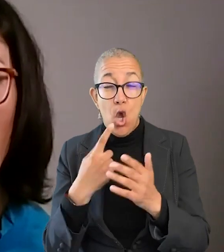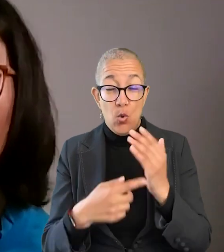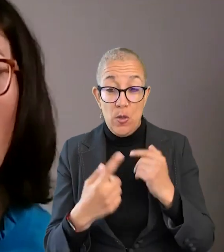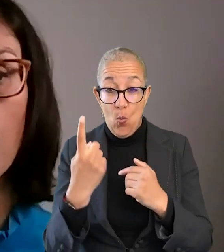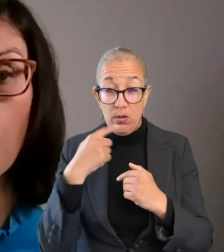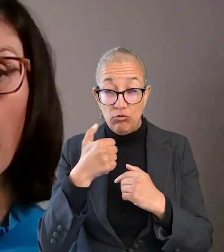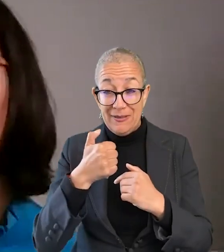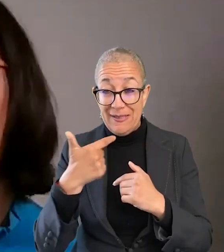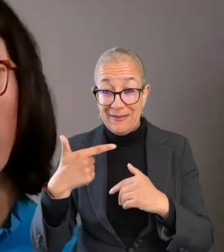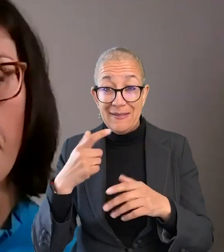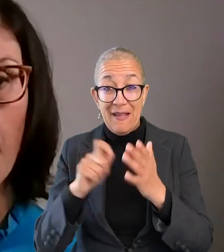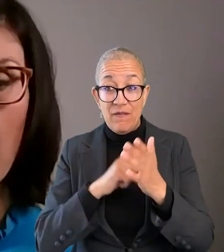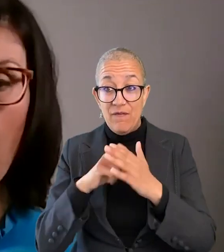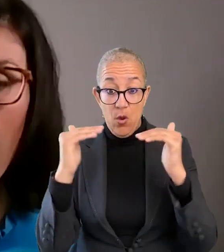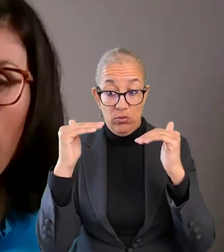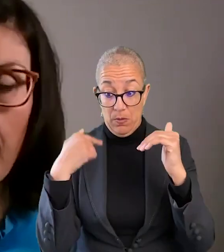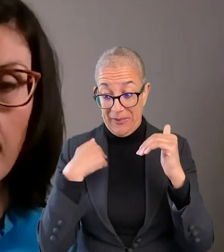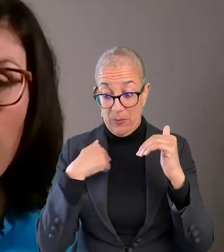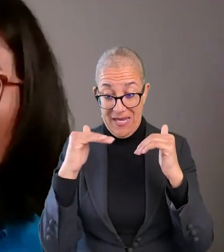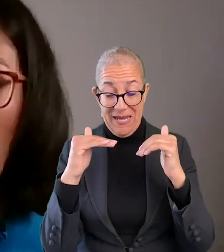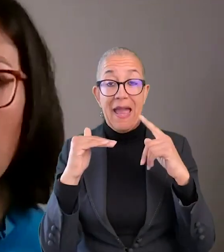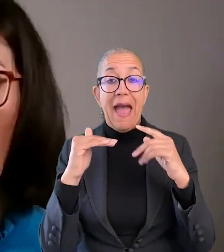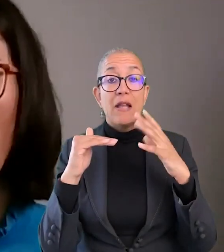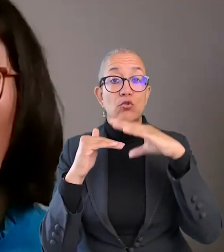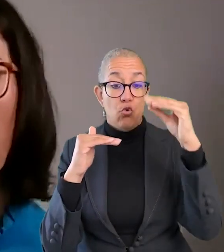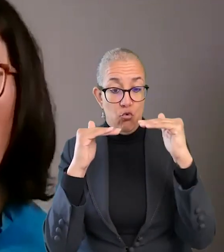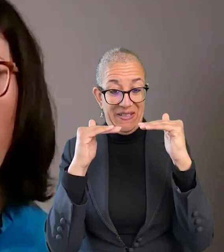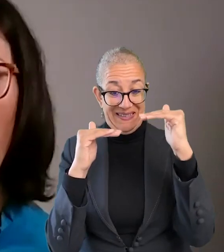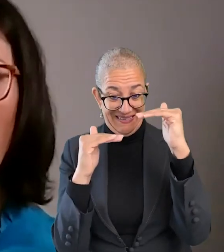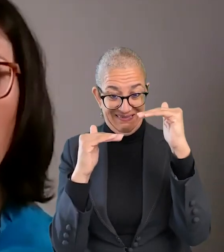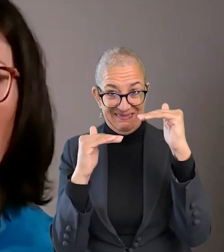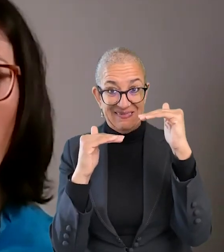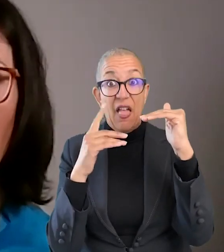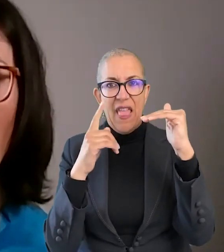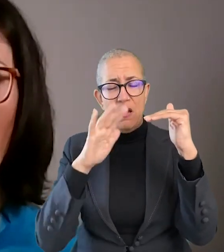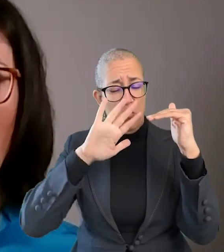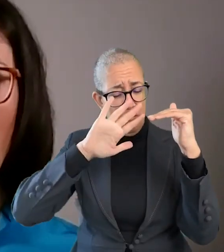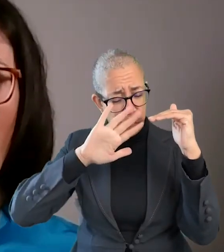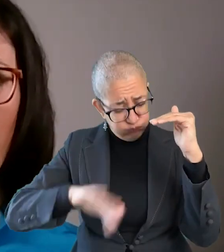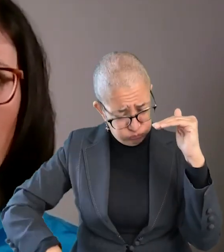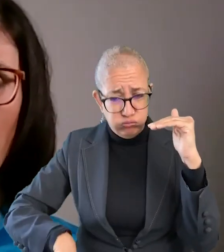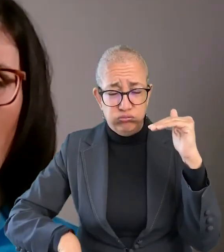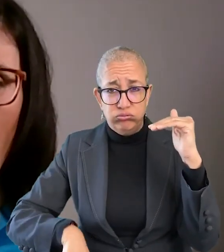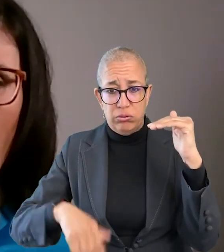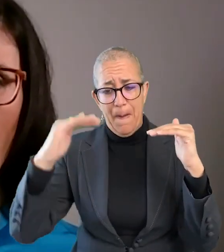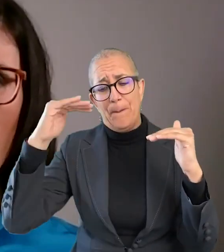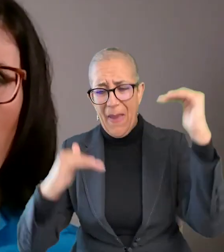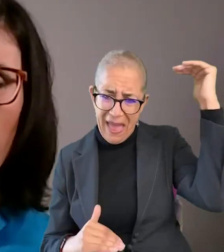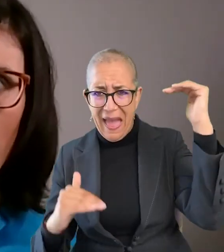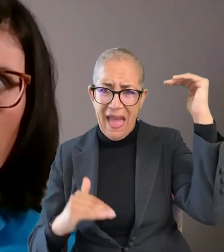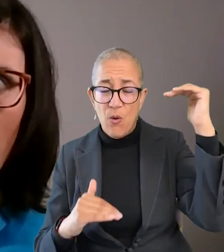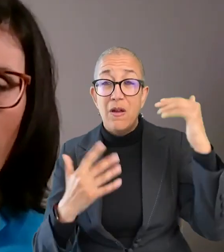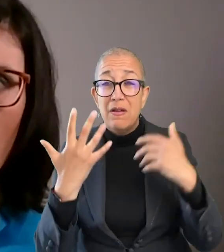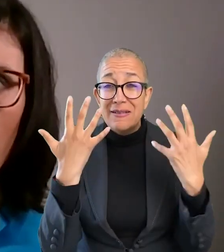the Tories, we were swept away. And we had a mountain to climb. We had 10,000 votes. And